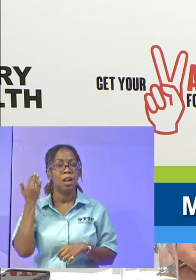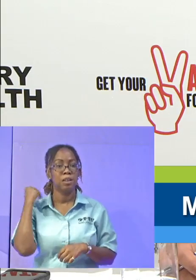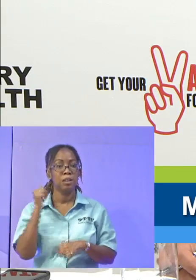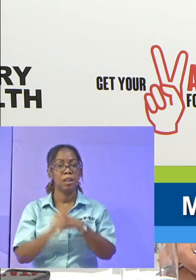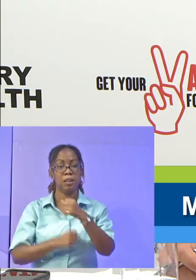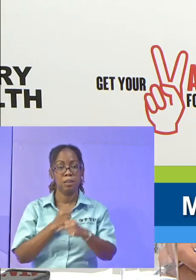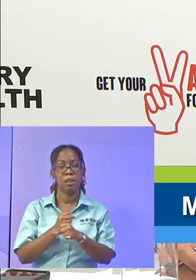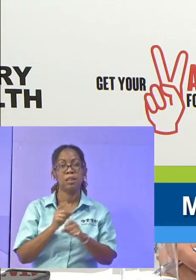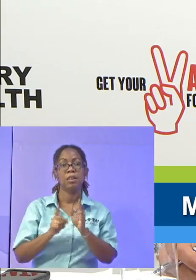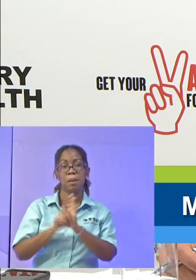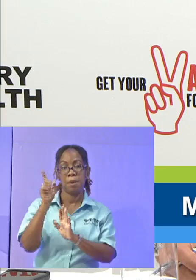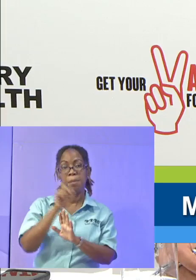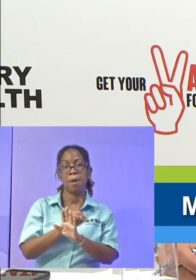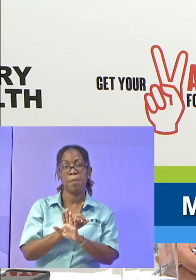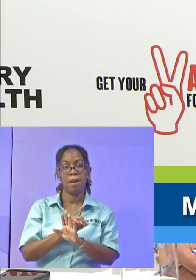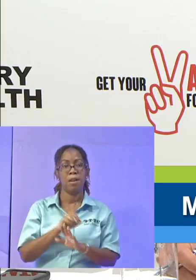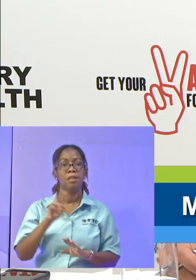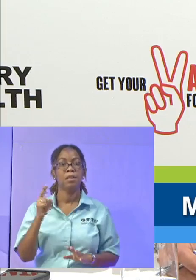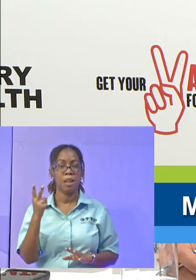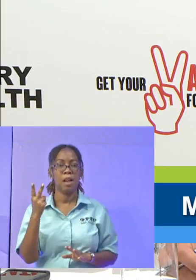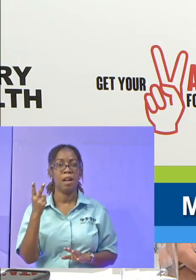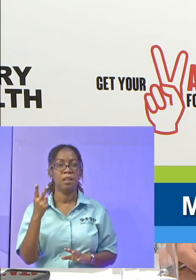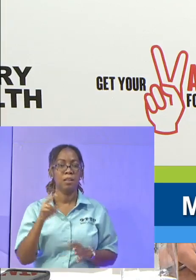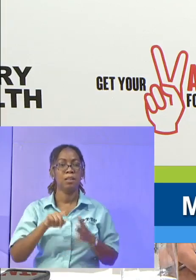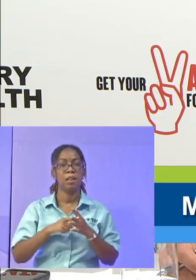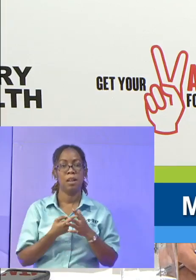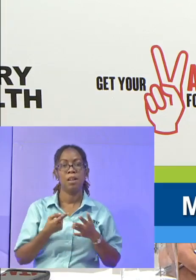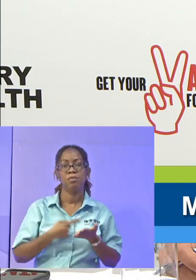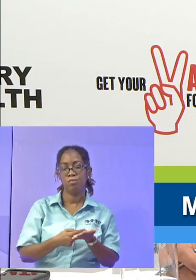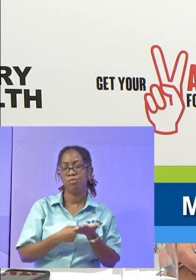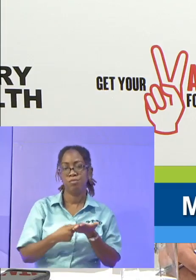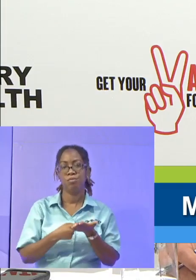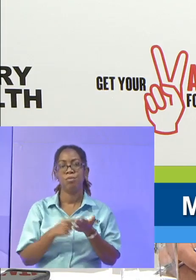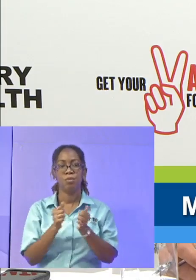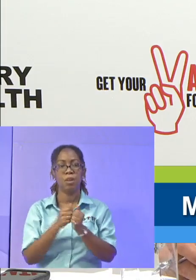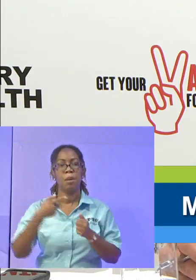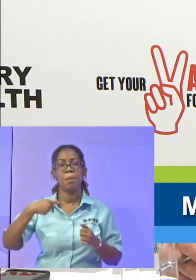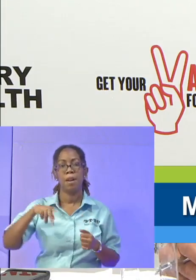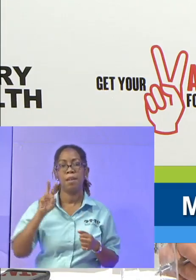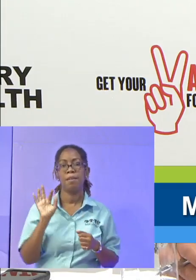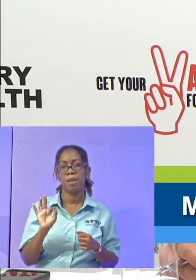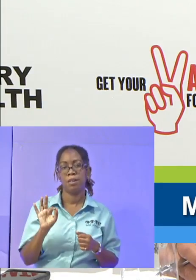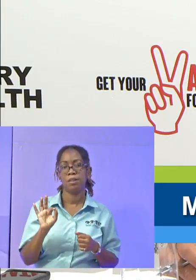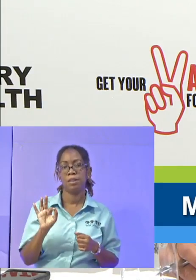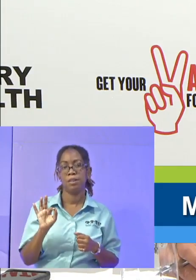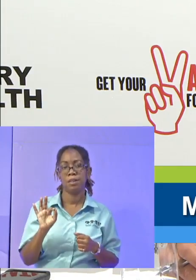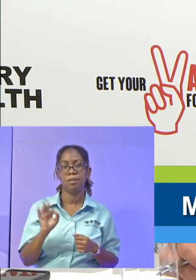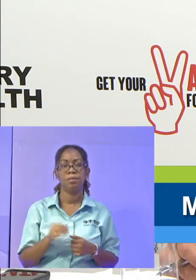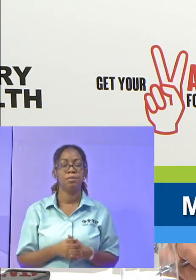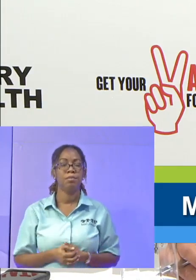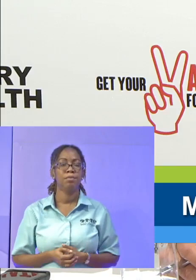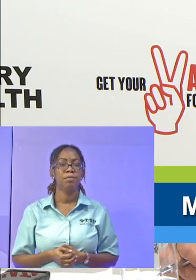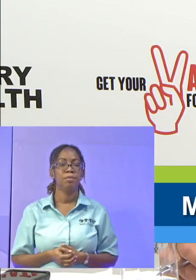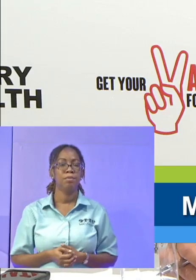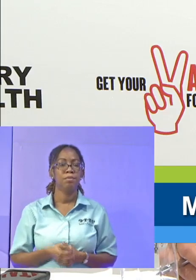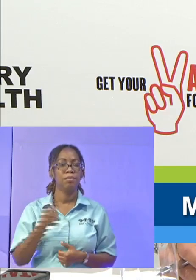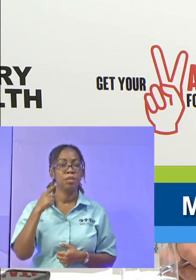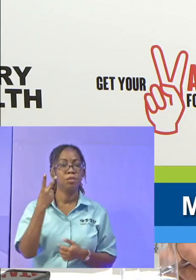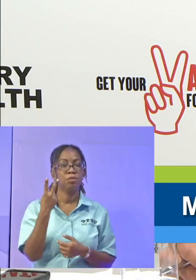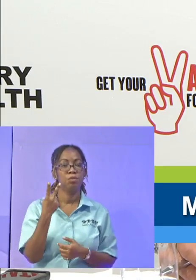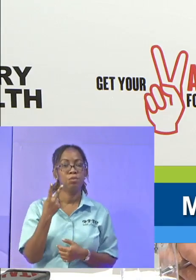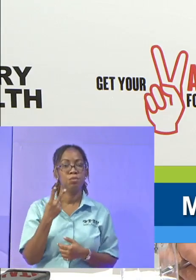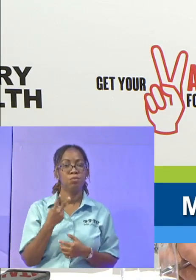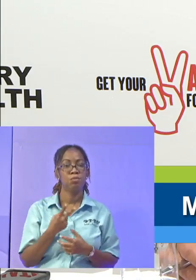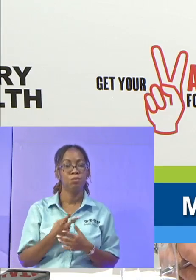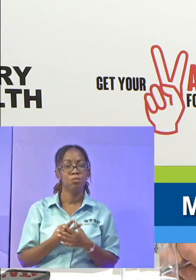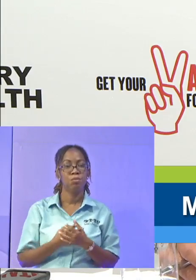2nd, to be exact, with Pfizer, as I indicated earlier, for both Paxlovid